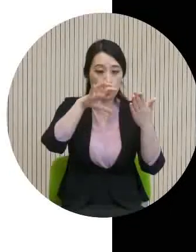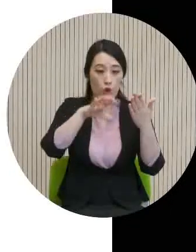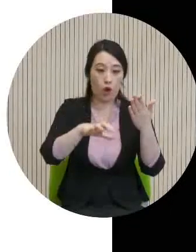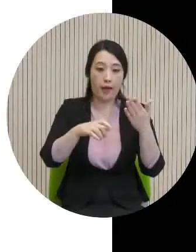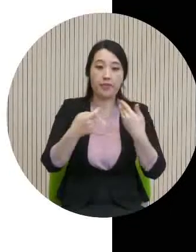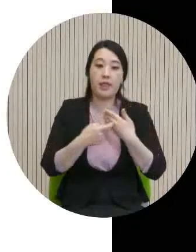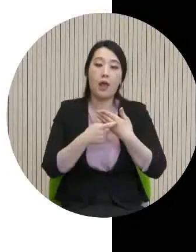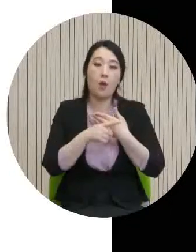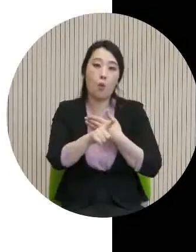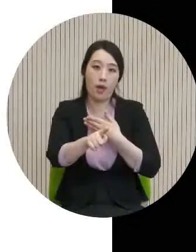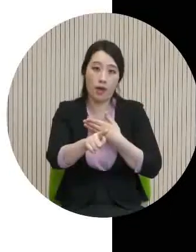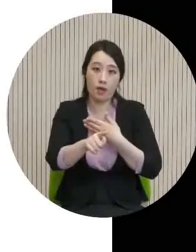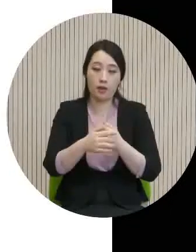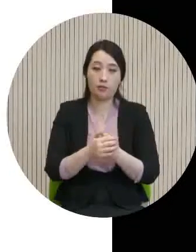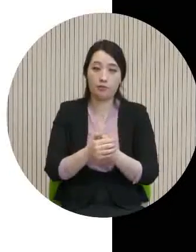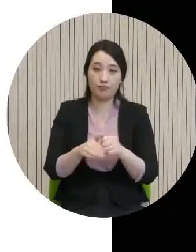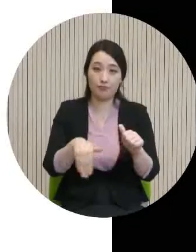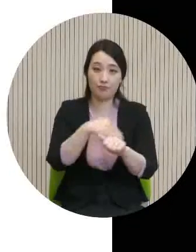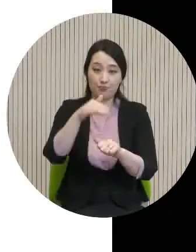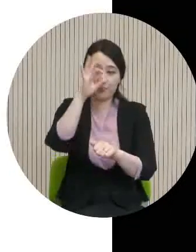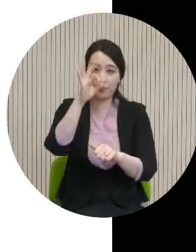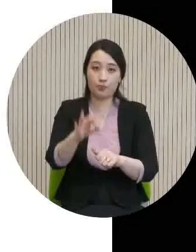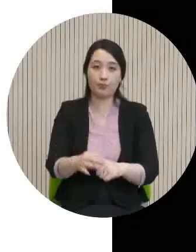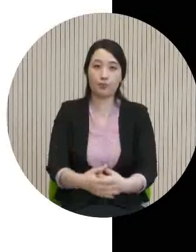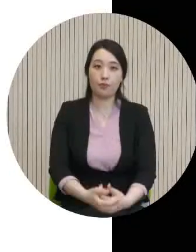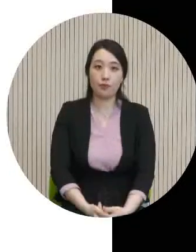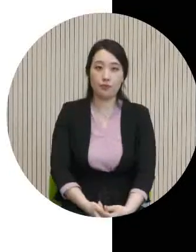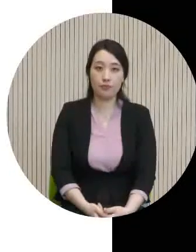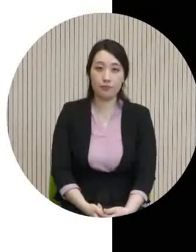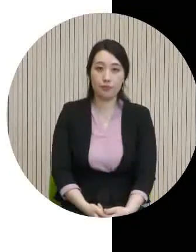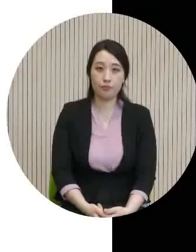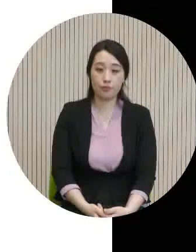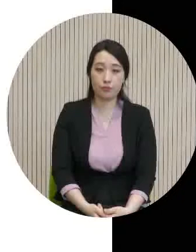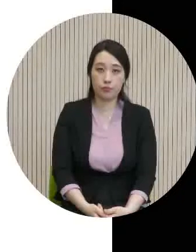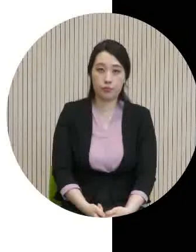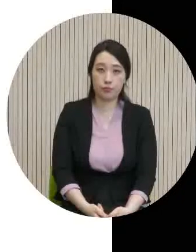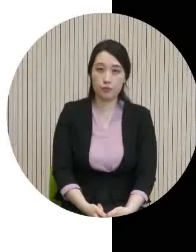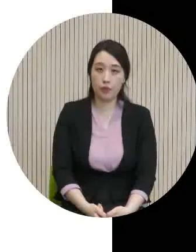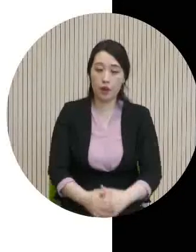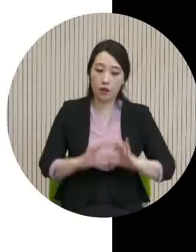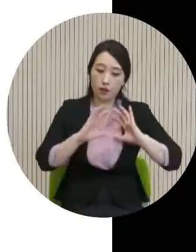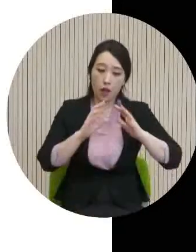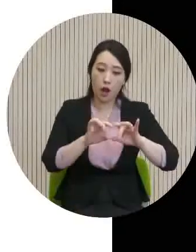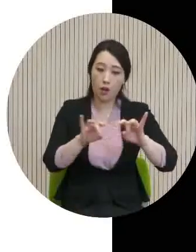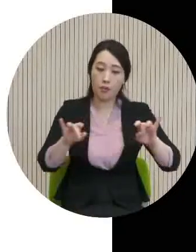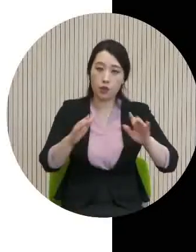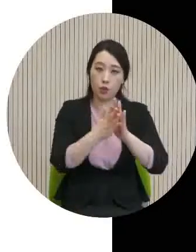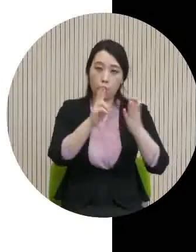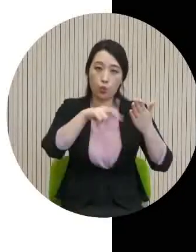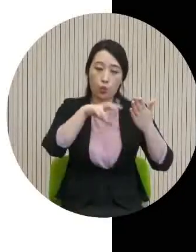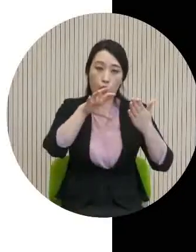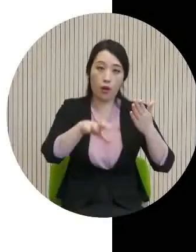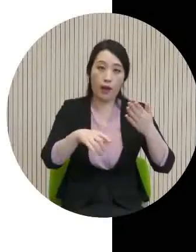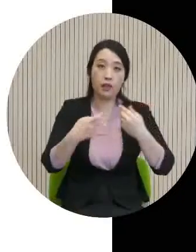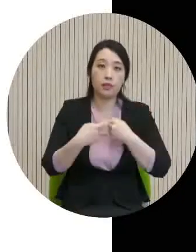Not all different countries have different sets of library exceptions that allow libraries to, for